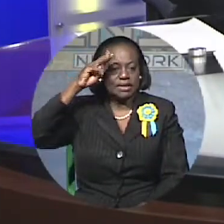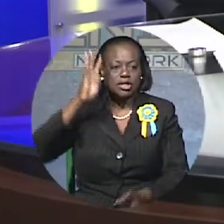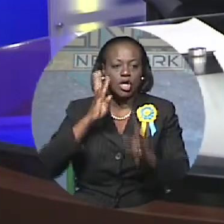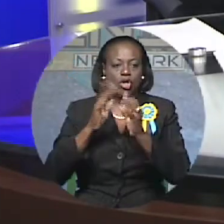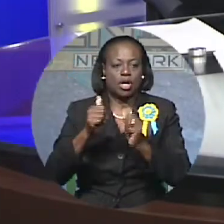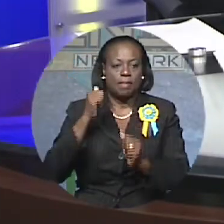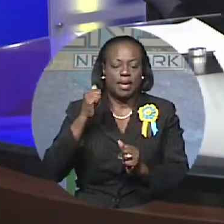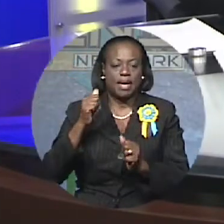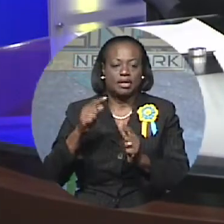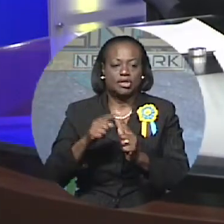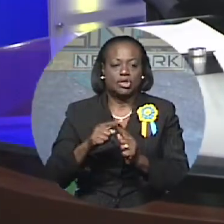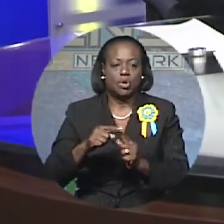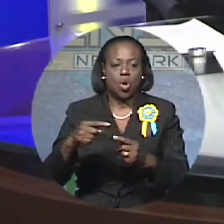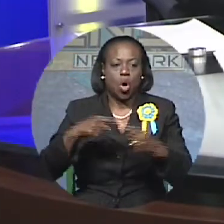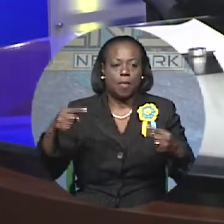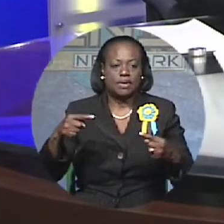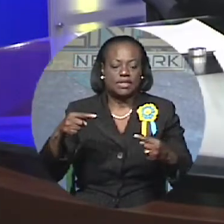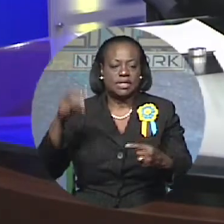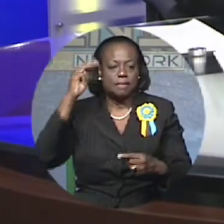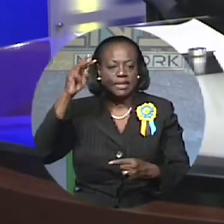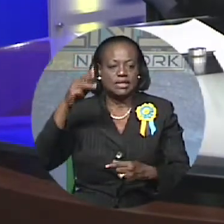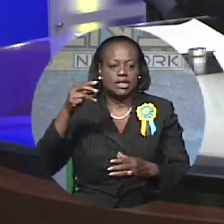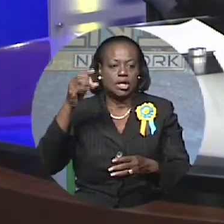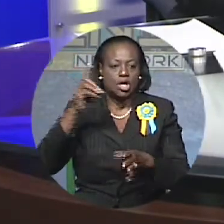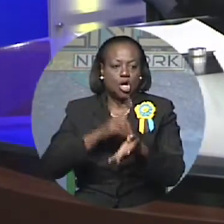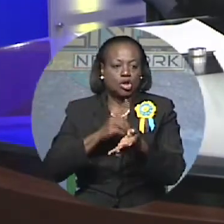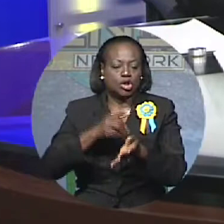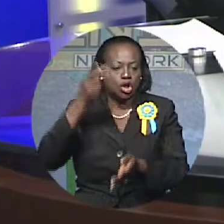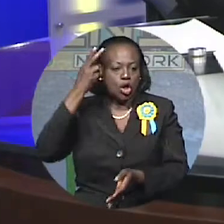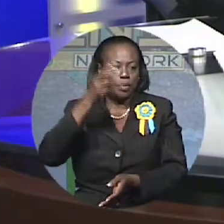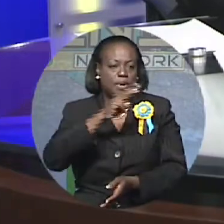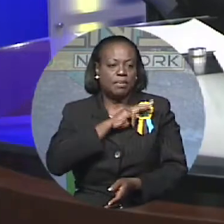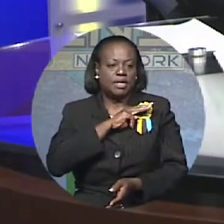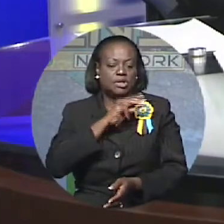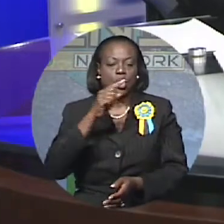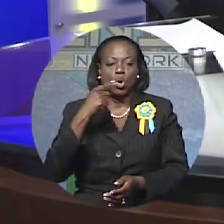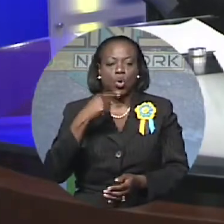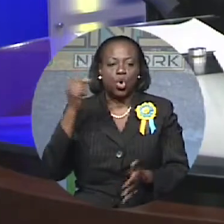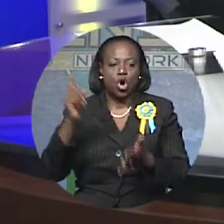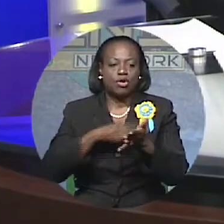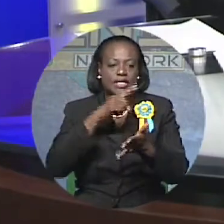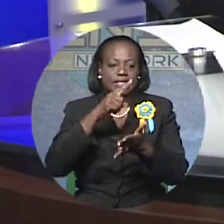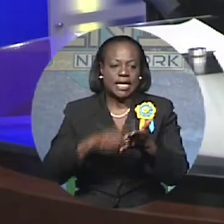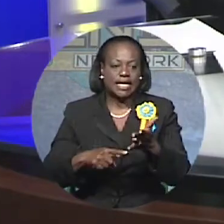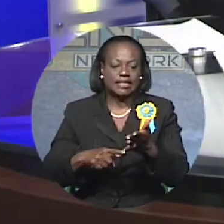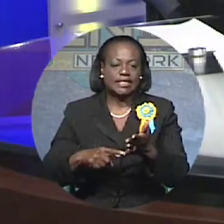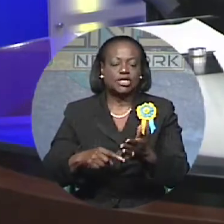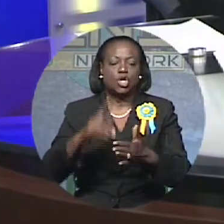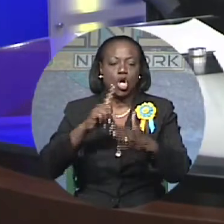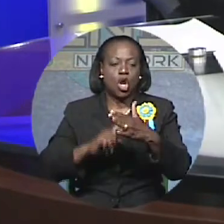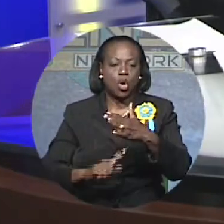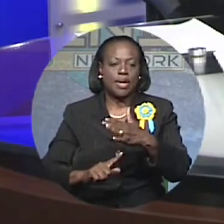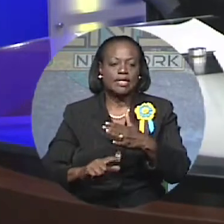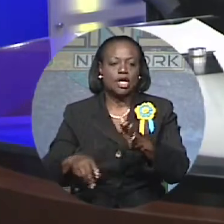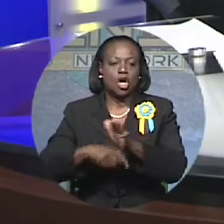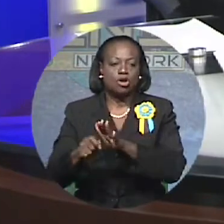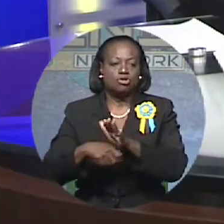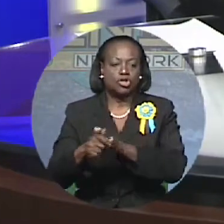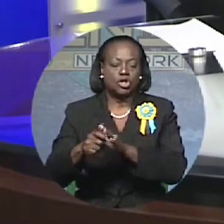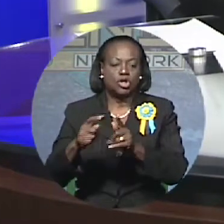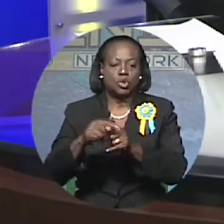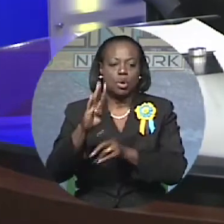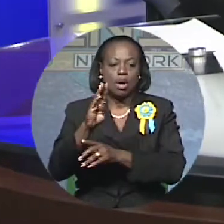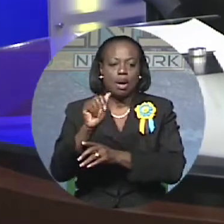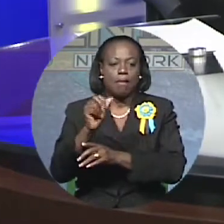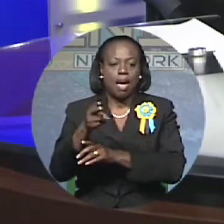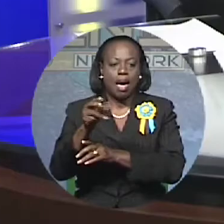opposition leader Dr. Hubert Minnis, who heavily criticized his administration's intention to lower its contribution to the mega resort Baha